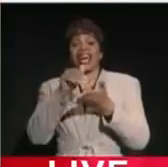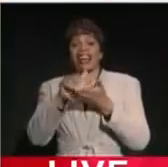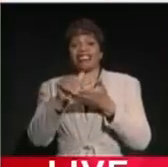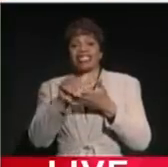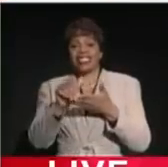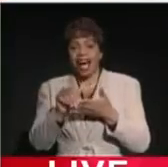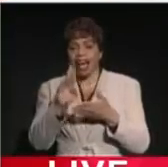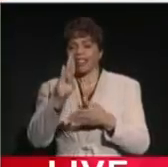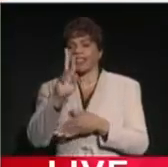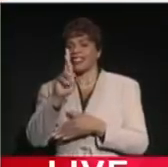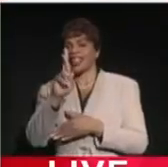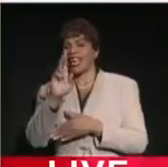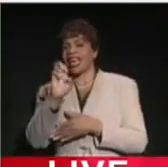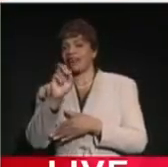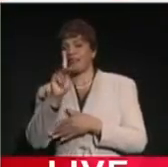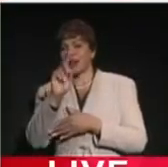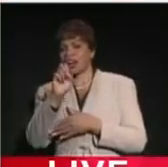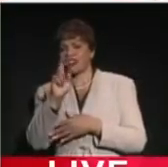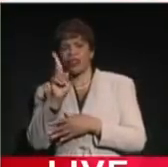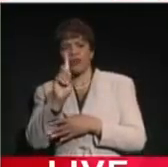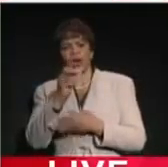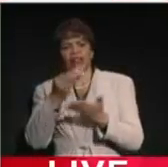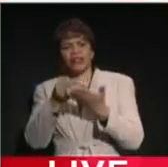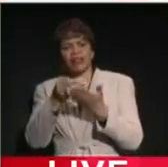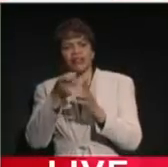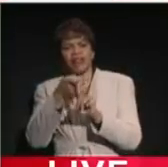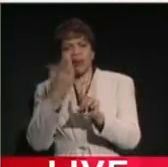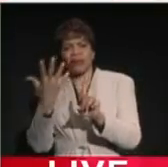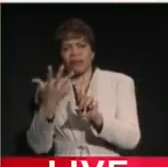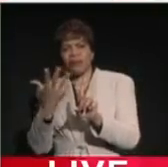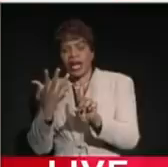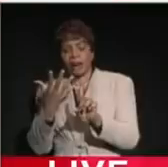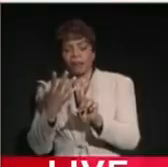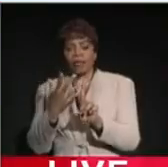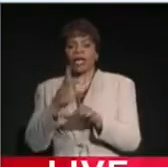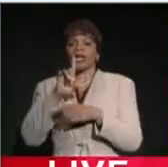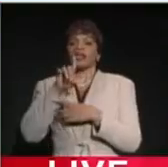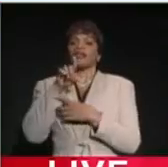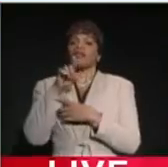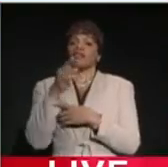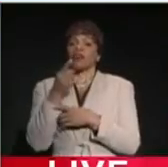breakers. Where's the money coming from? Well, first, to be more specific, on